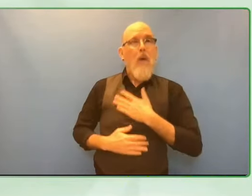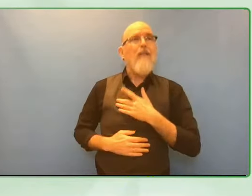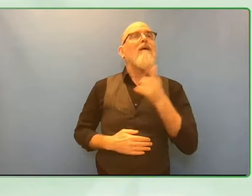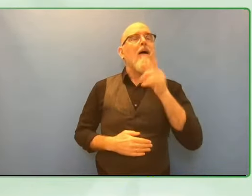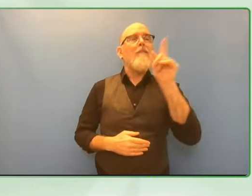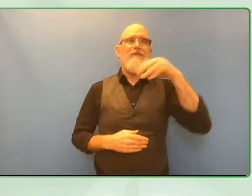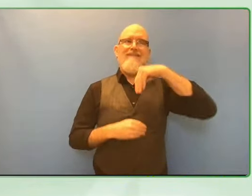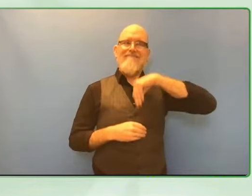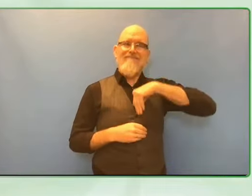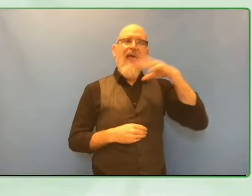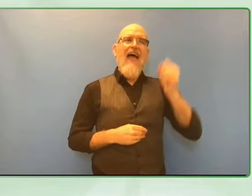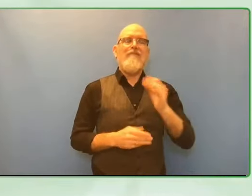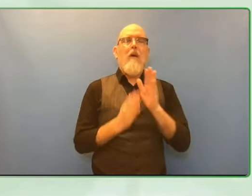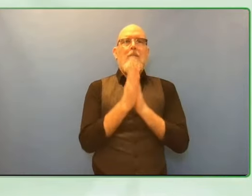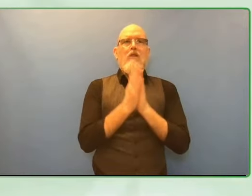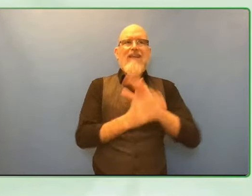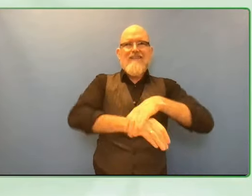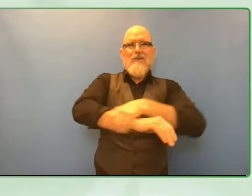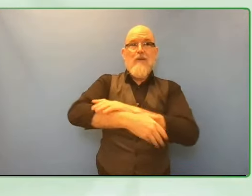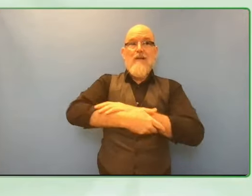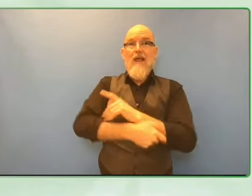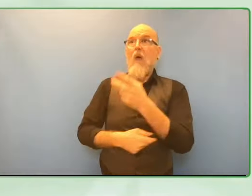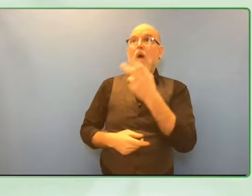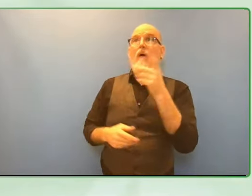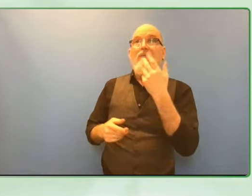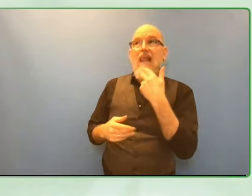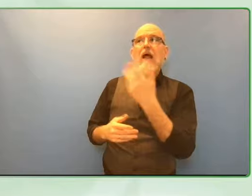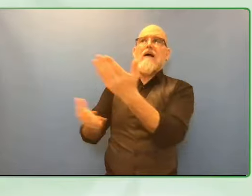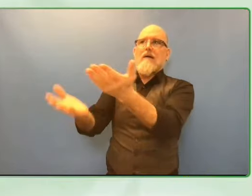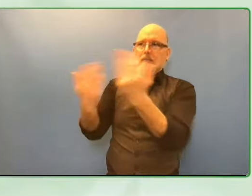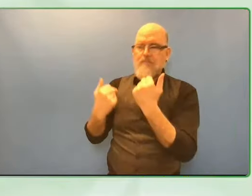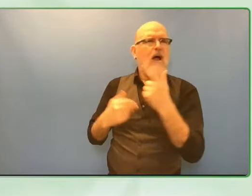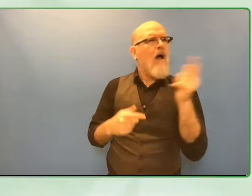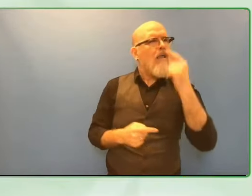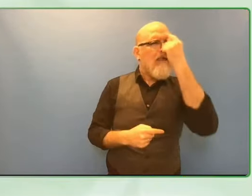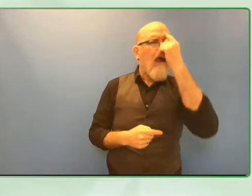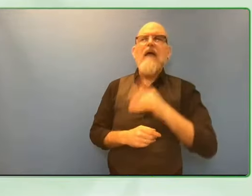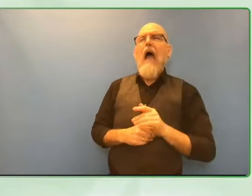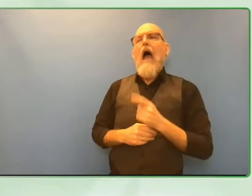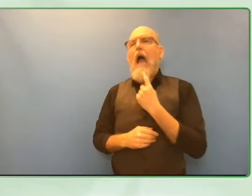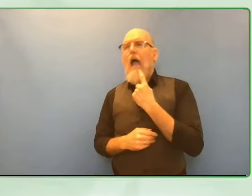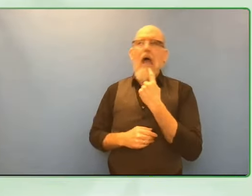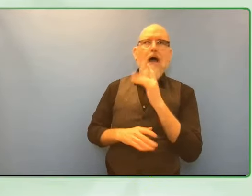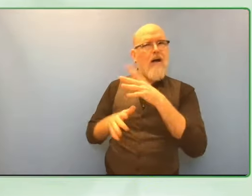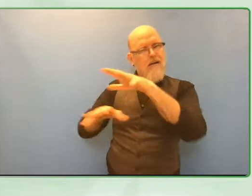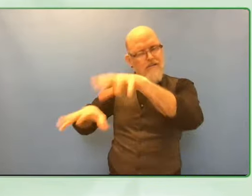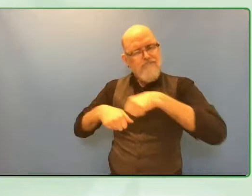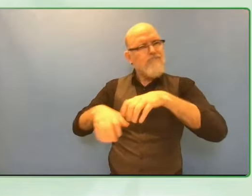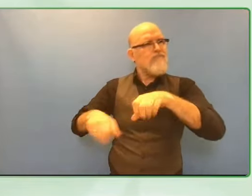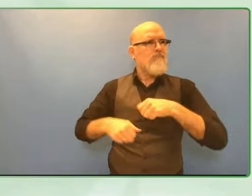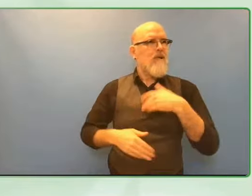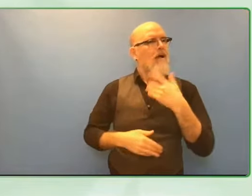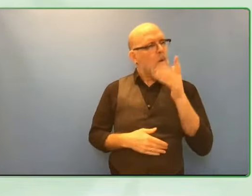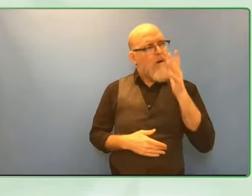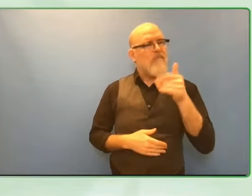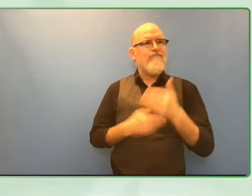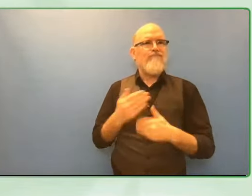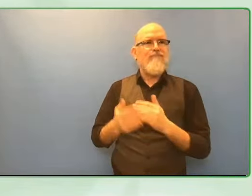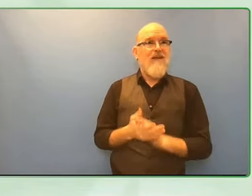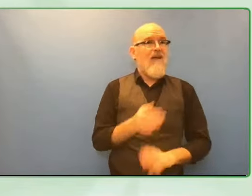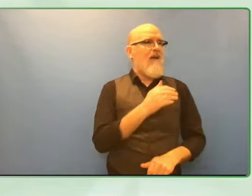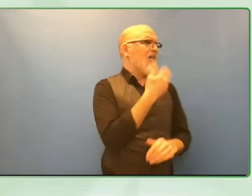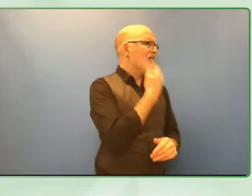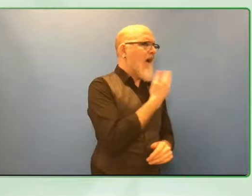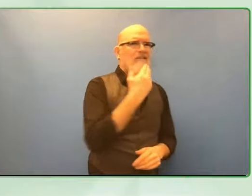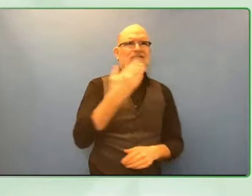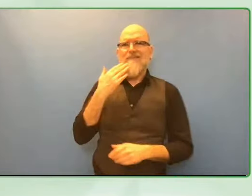us. Thank you very much. And Valerie, the same for you. I think it's a call for action. Don't